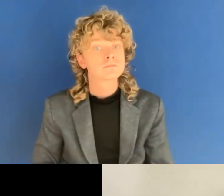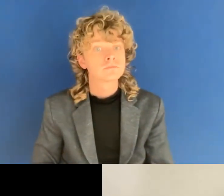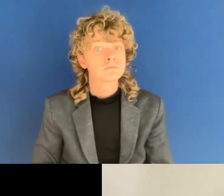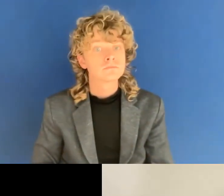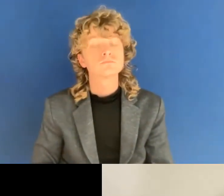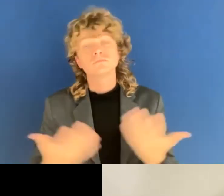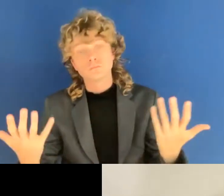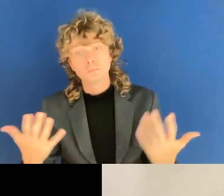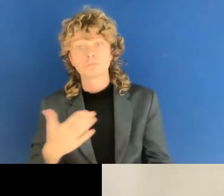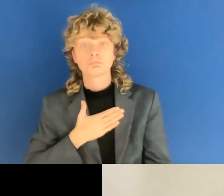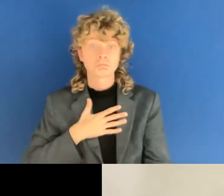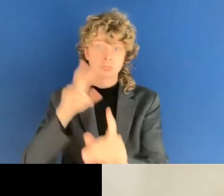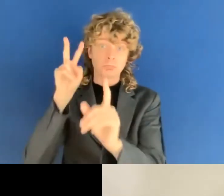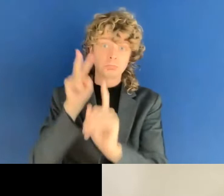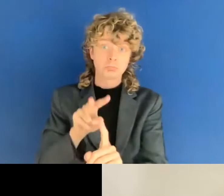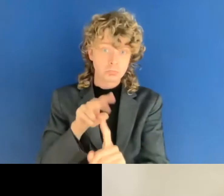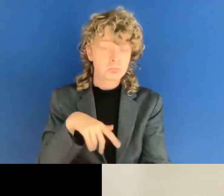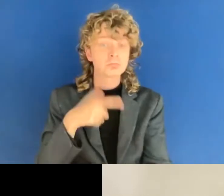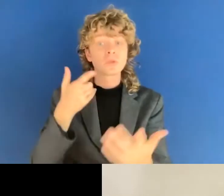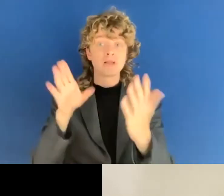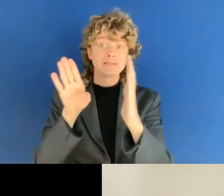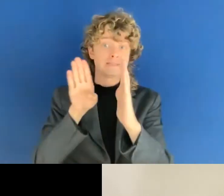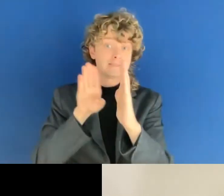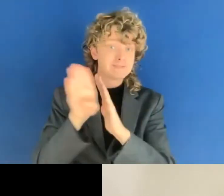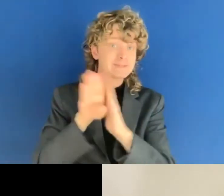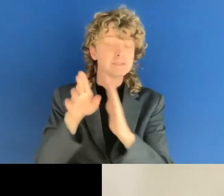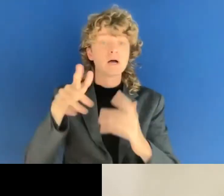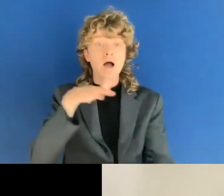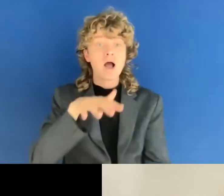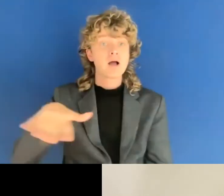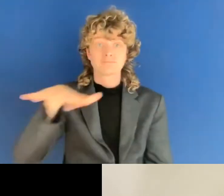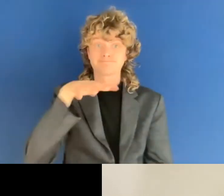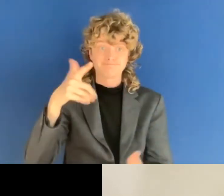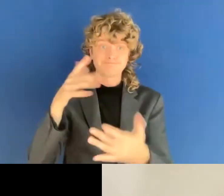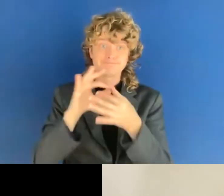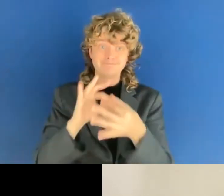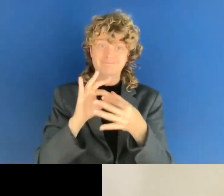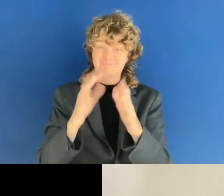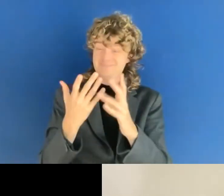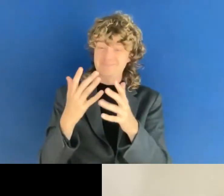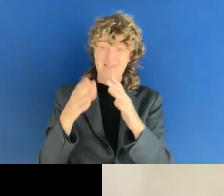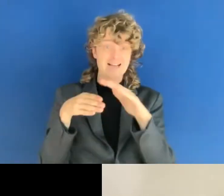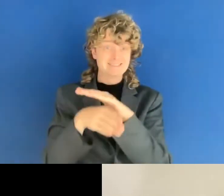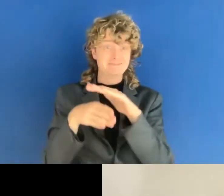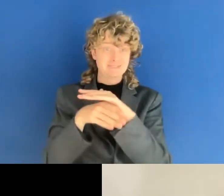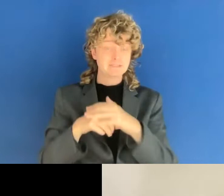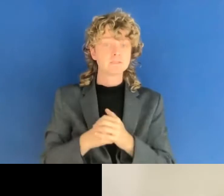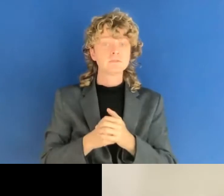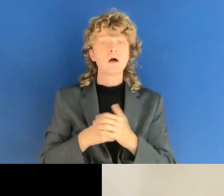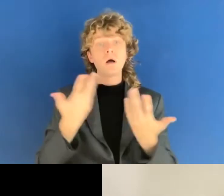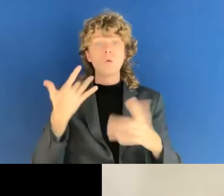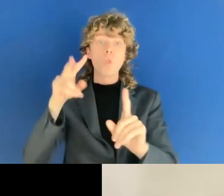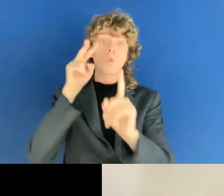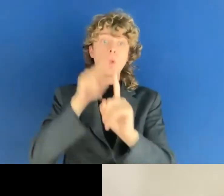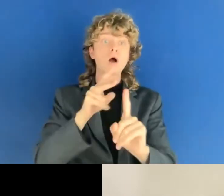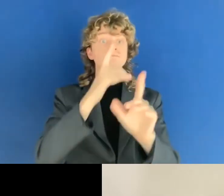opinion, at the moment, what can be difficult for an accessibility auditor is that if you look at the standards,